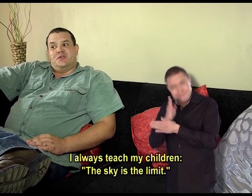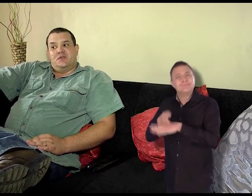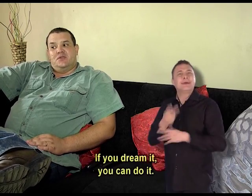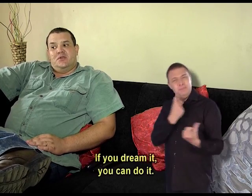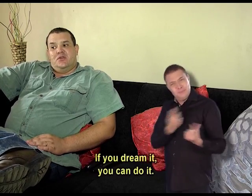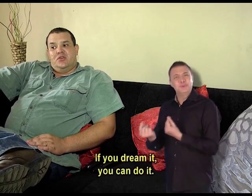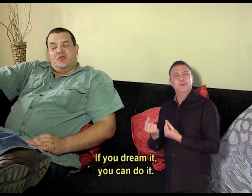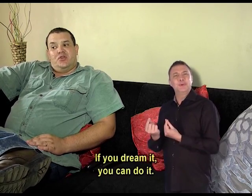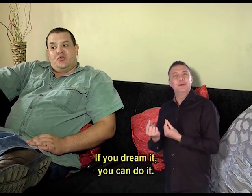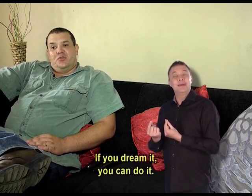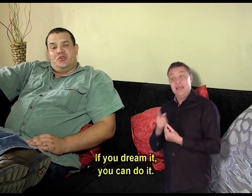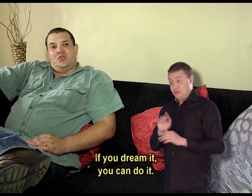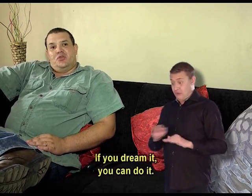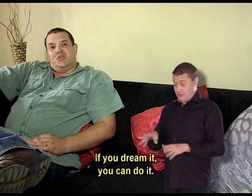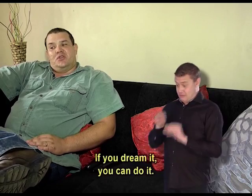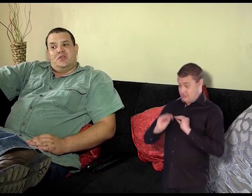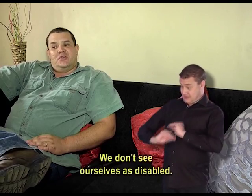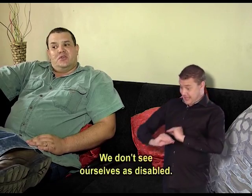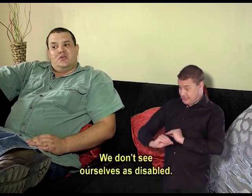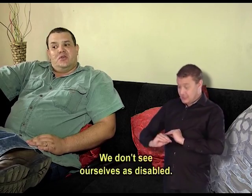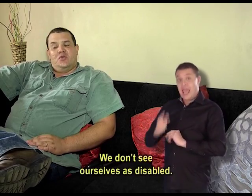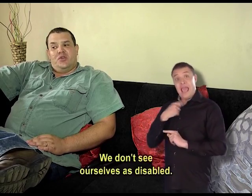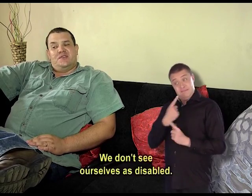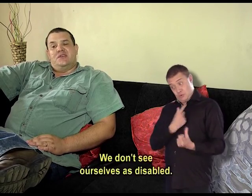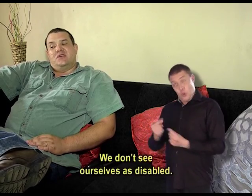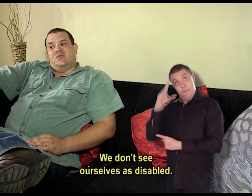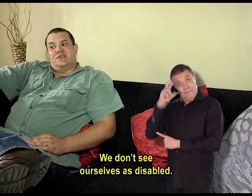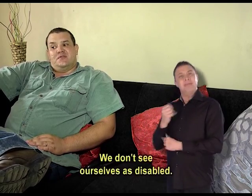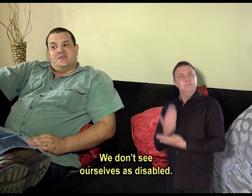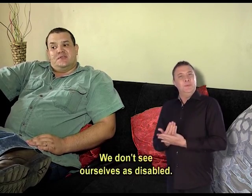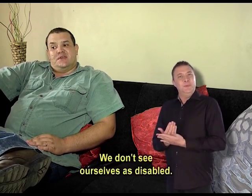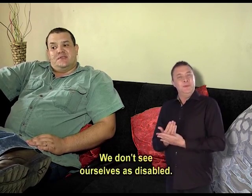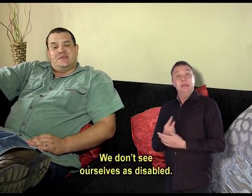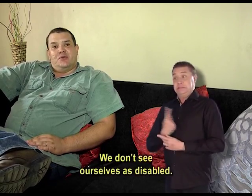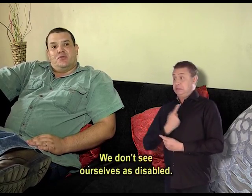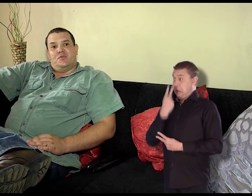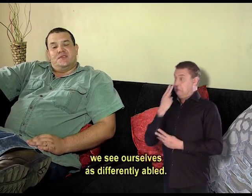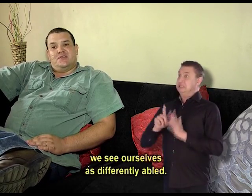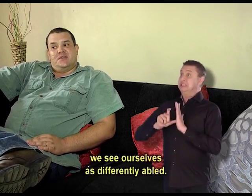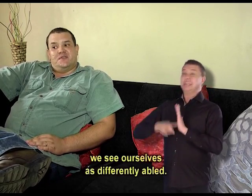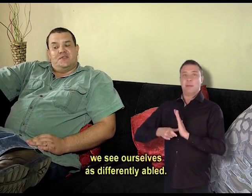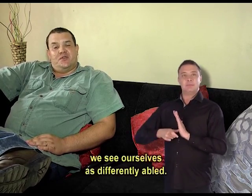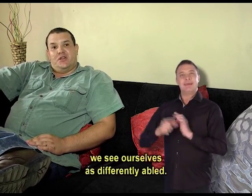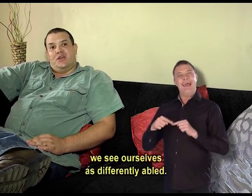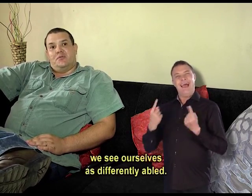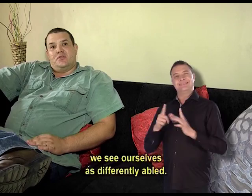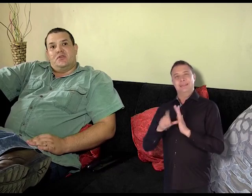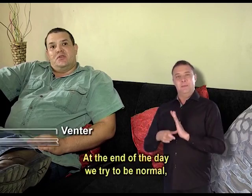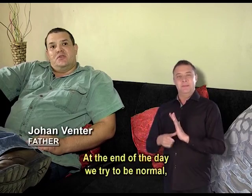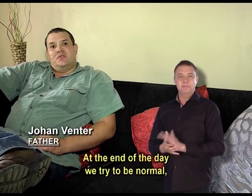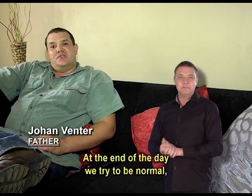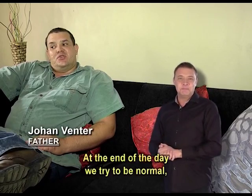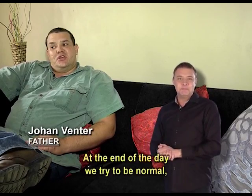is the limit. If you can dream it, you can do it, and we don't see ourselves as disabled, we see ourselves as differently